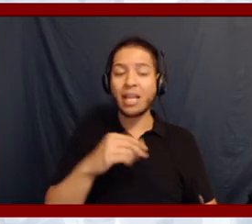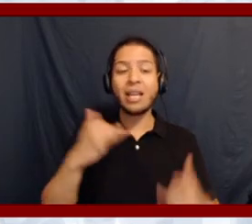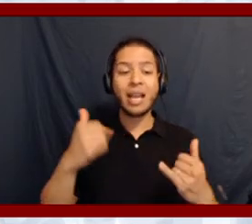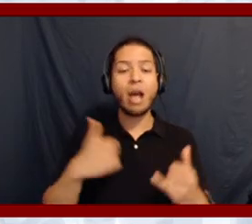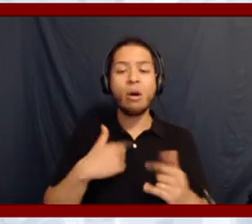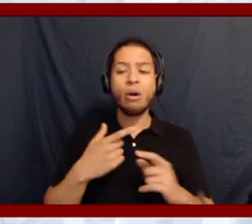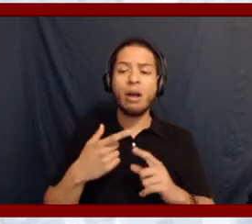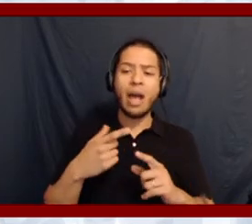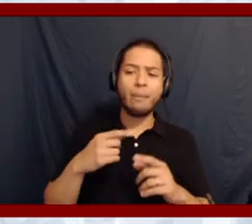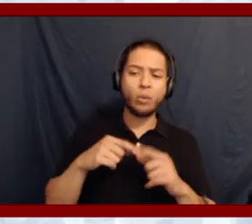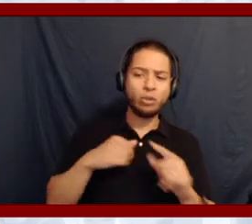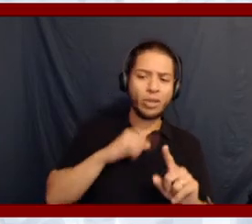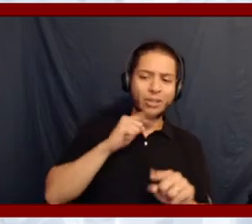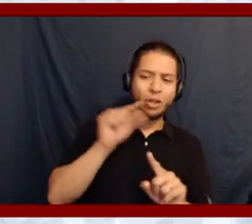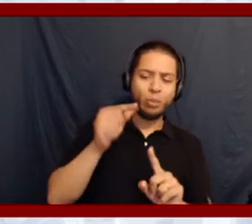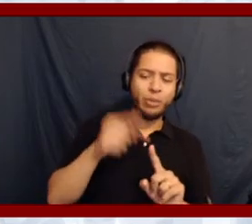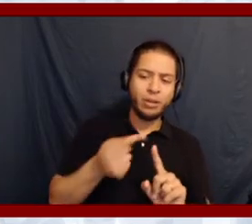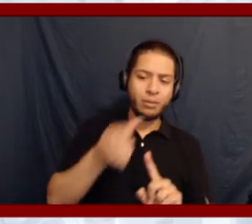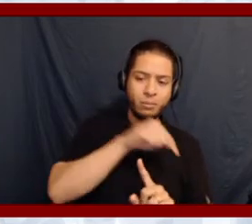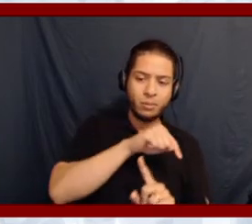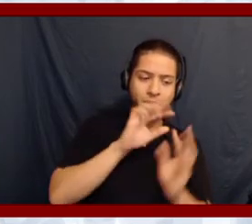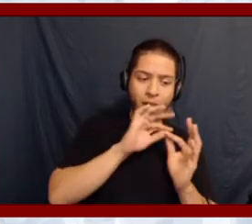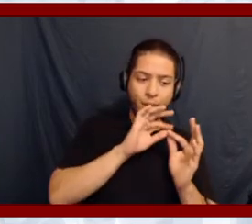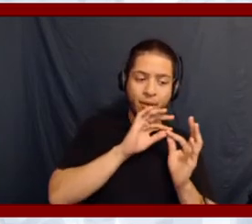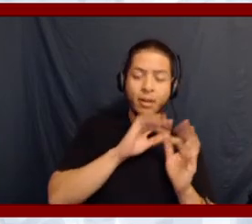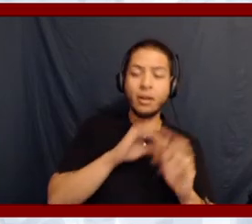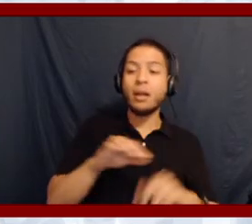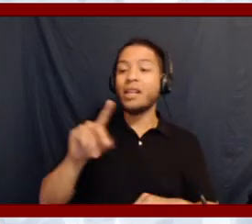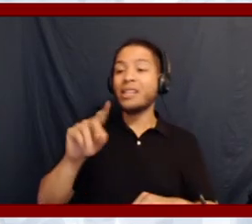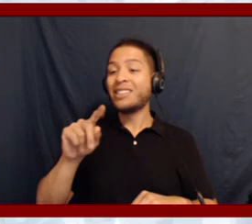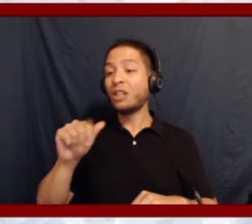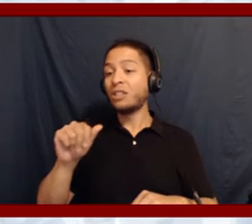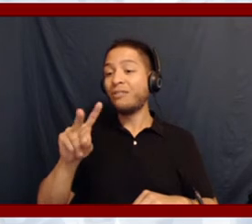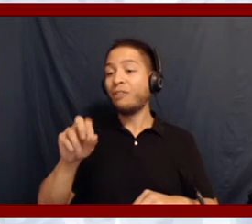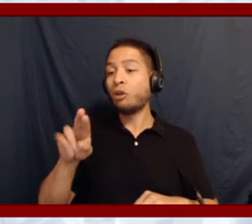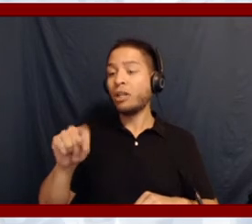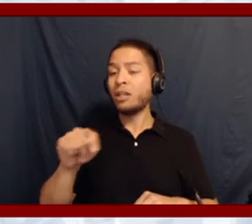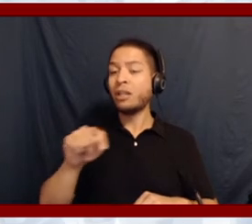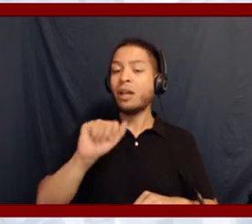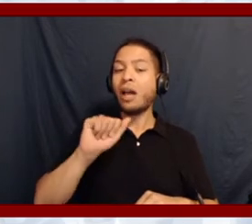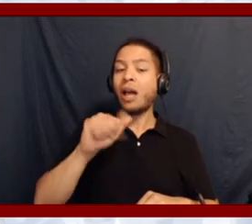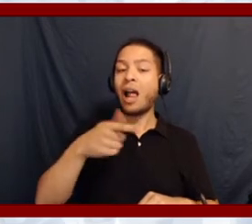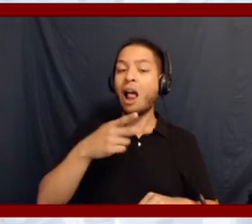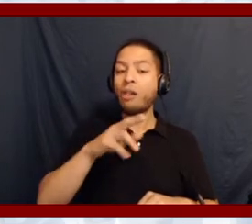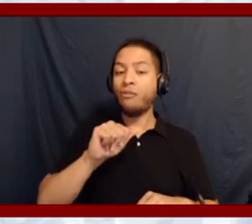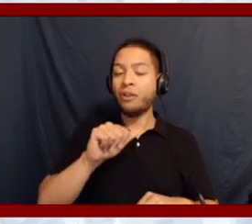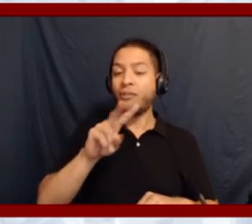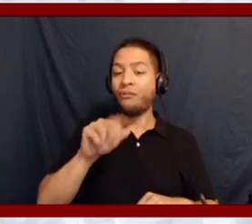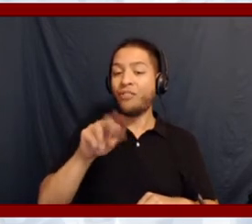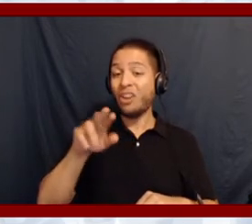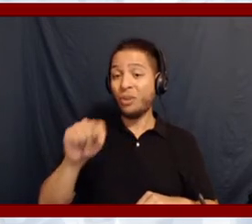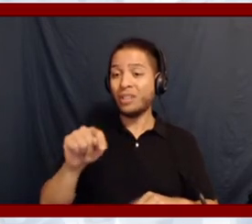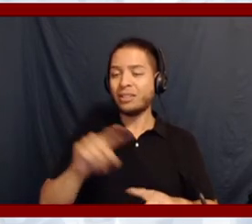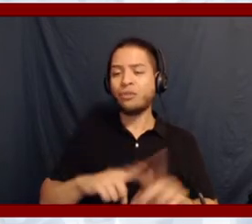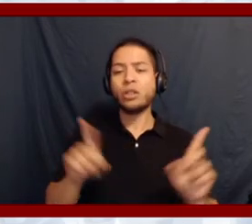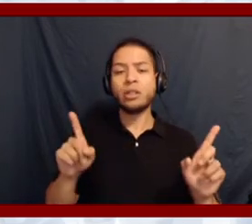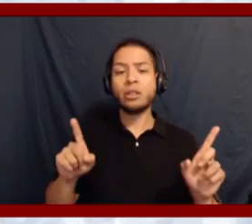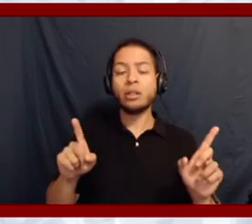question before. We need to look at this Delta variant differently than the Alpha variant. When we talked about reopening schools last year, we